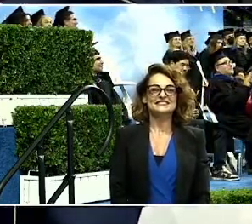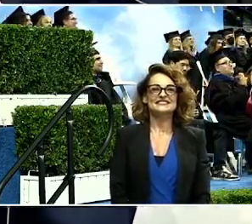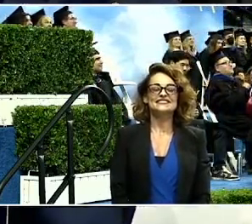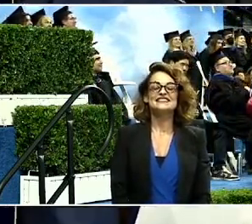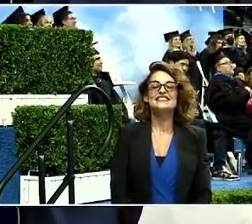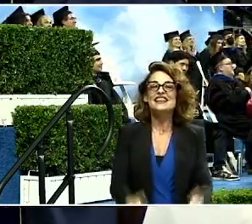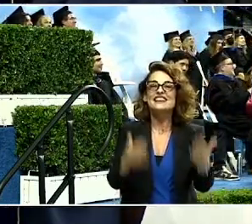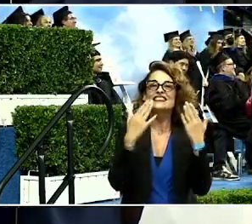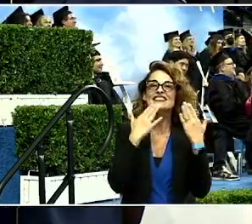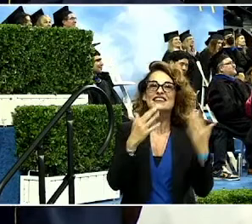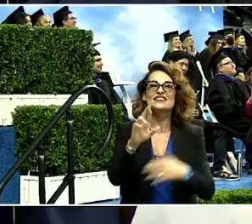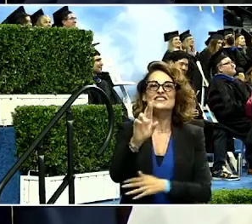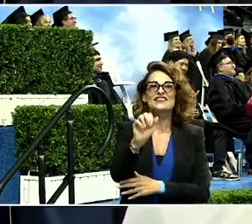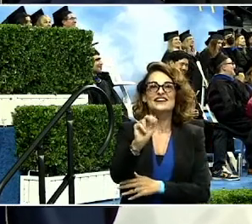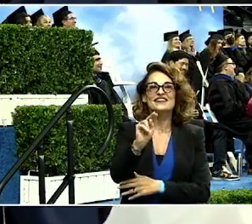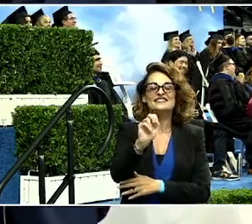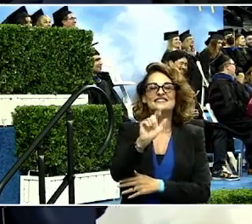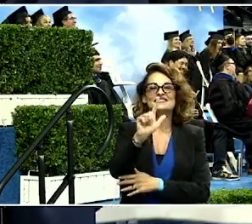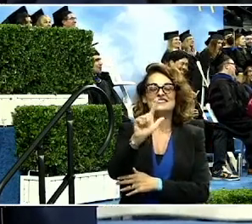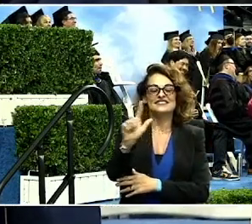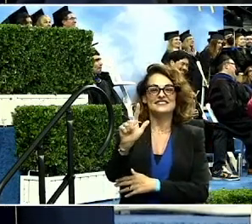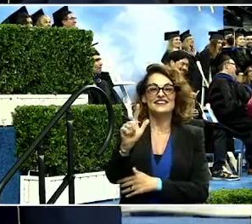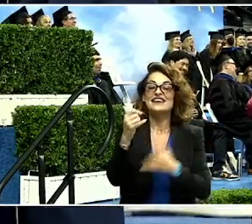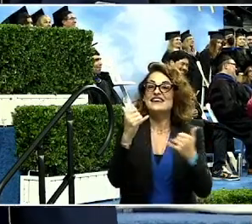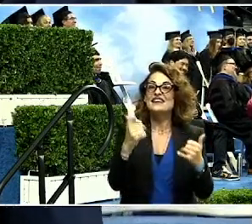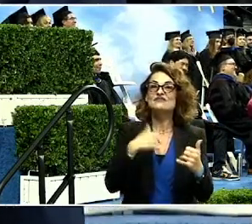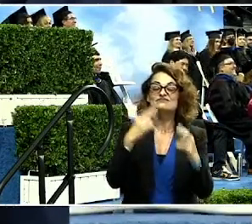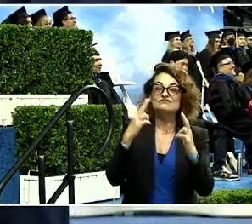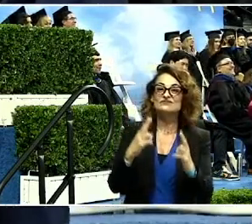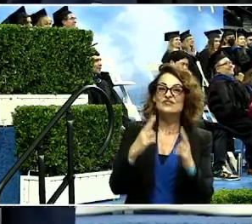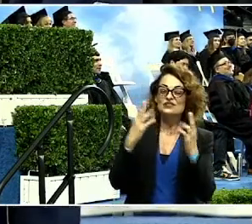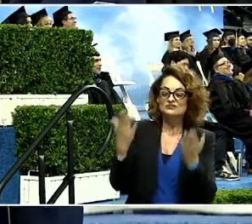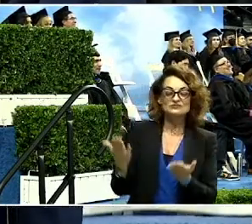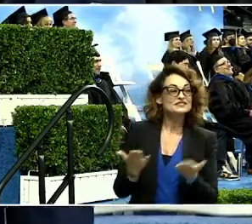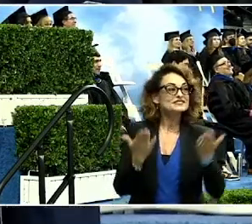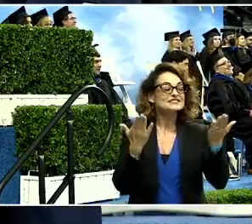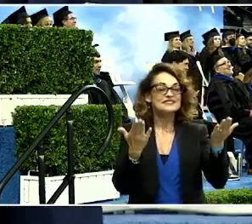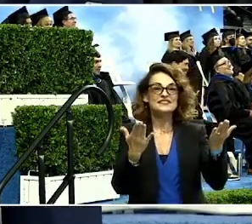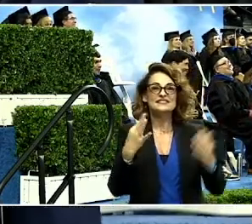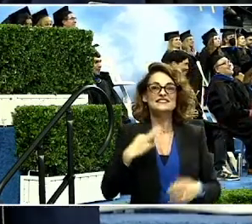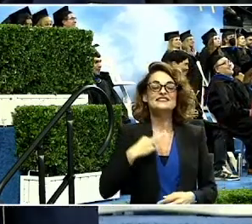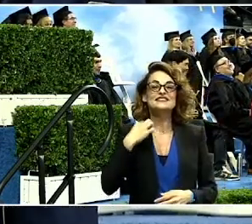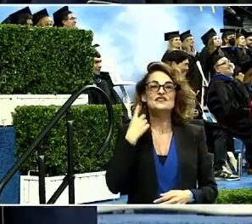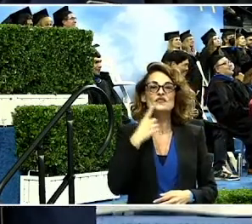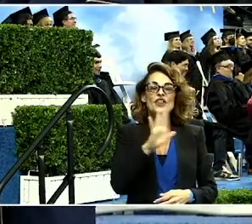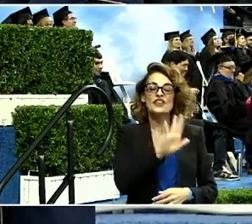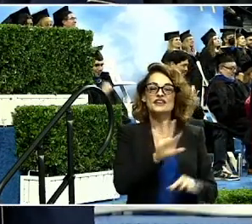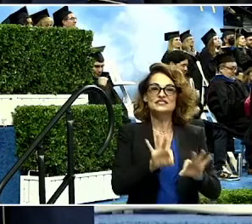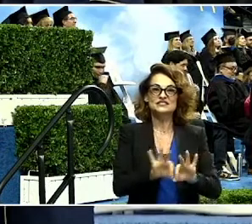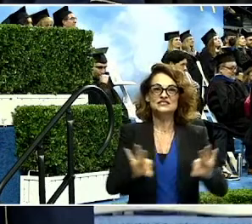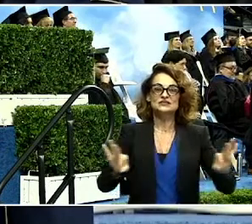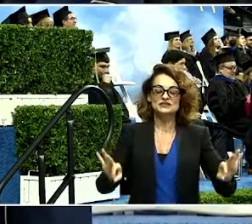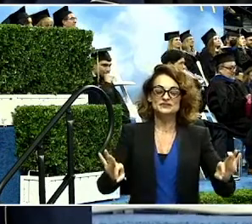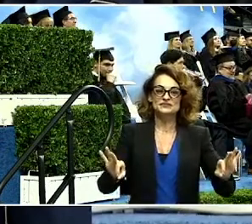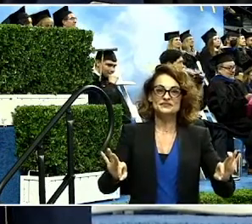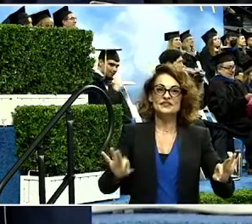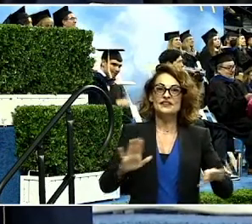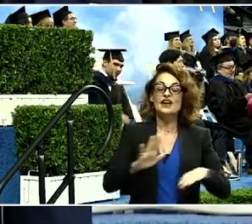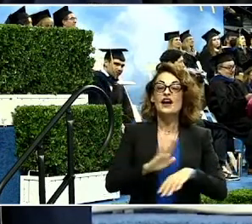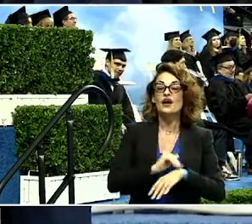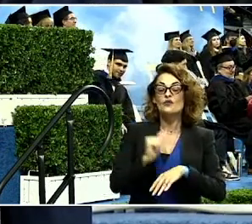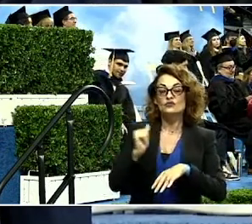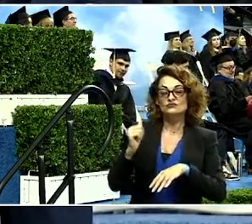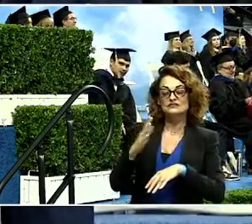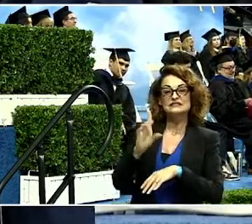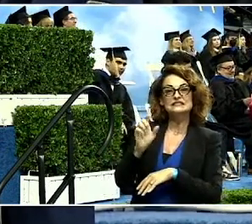Thank you, Randall. Now it is my honor to present the candidates for the conferral of their degrees. I will call on the deans of the